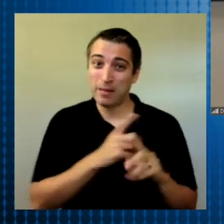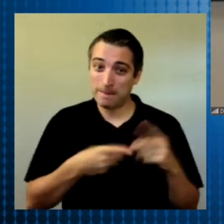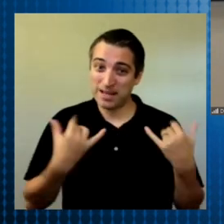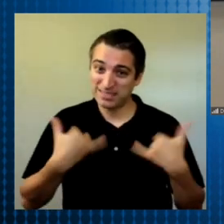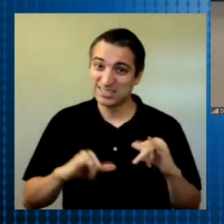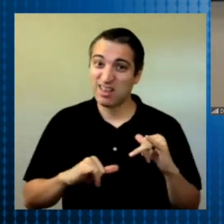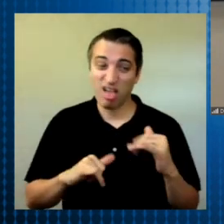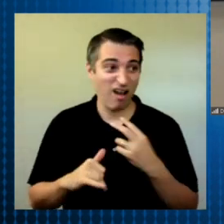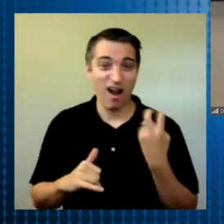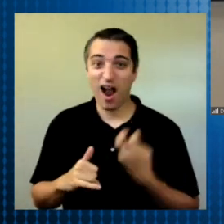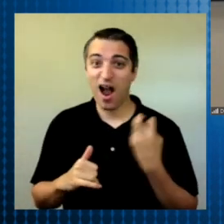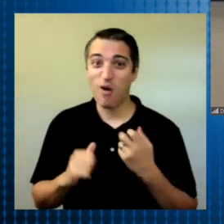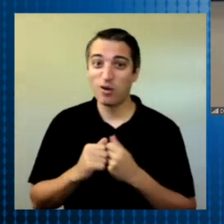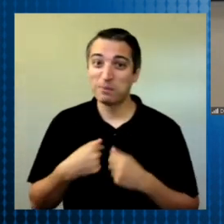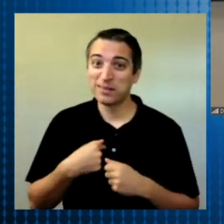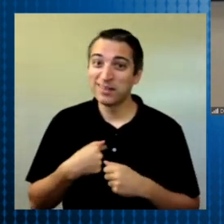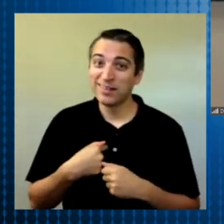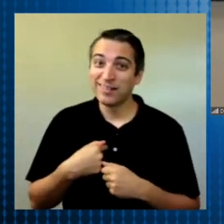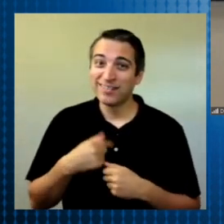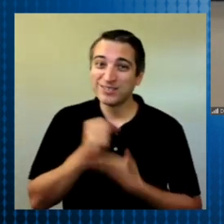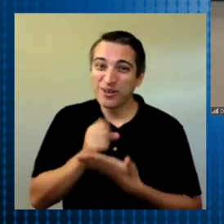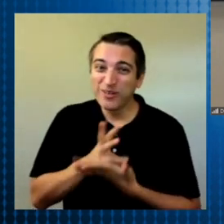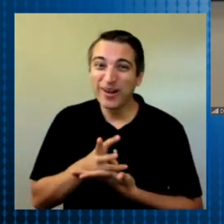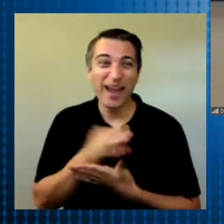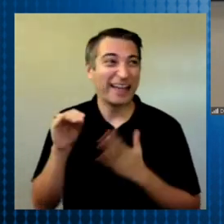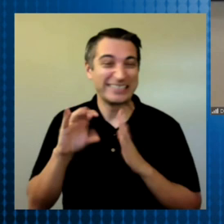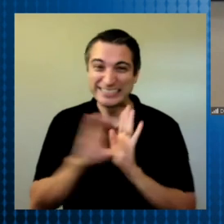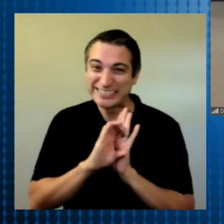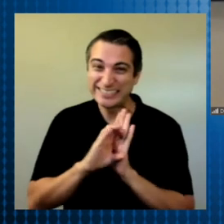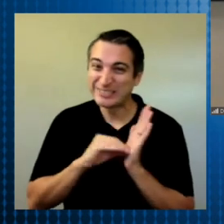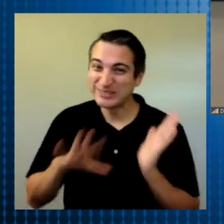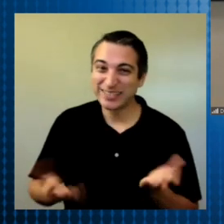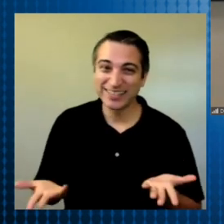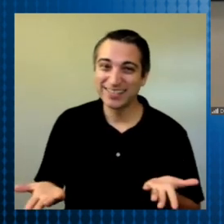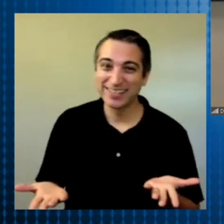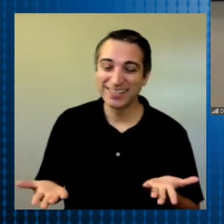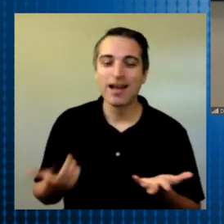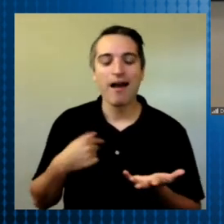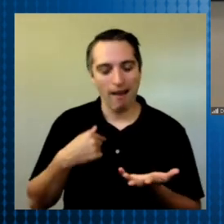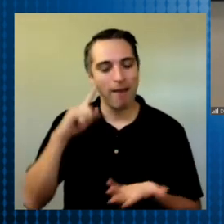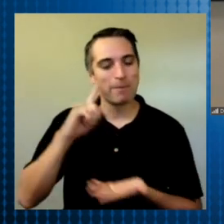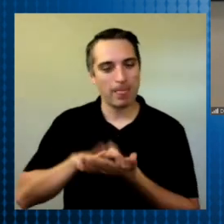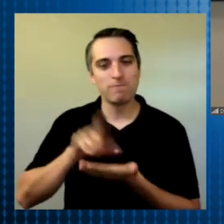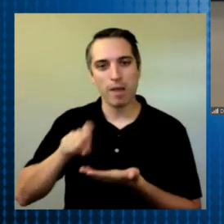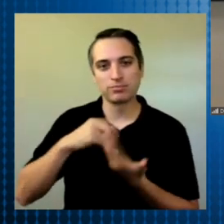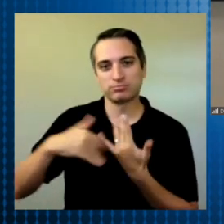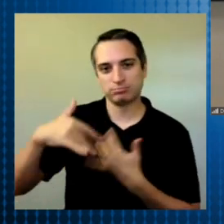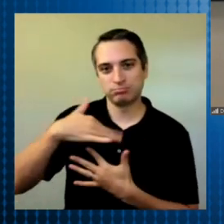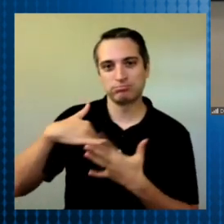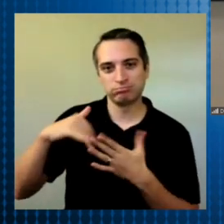social worker and a C student, So I just believe that you have to be around people that